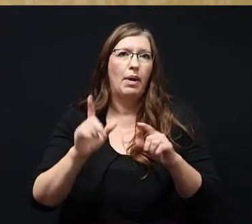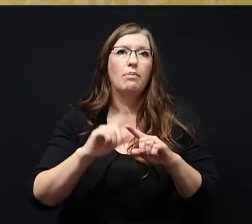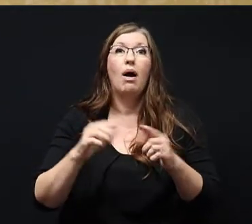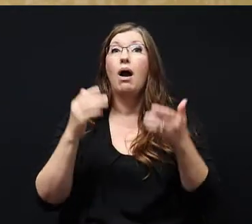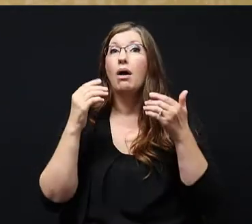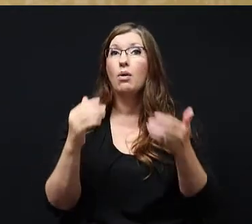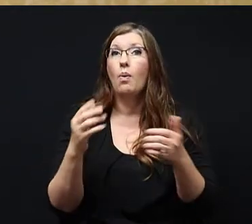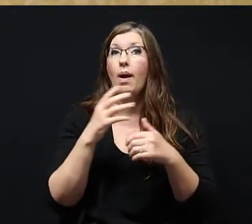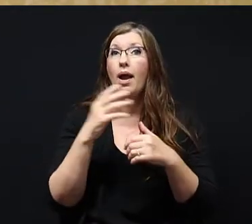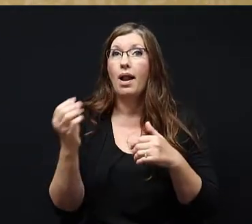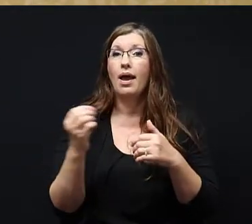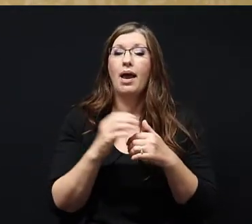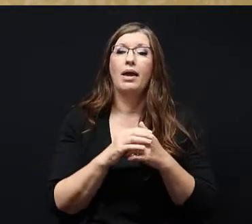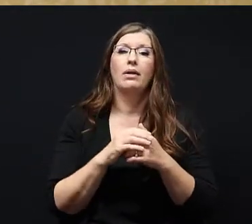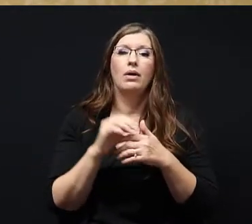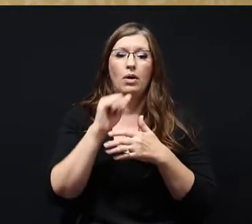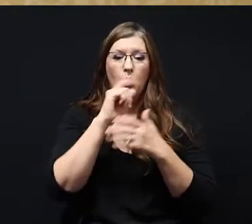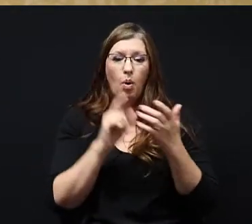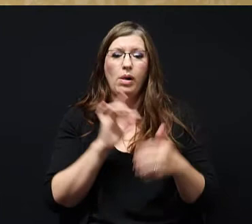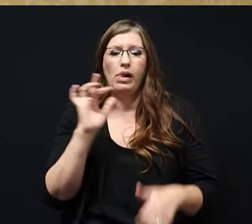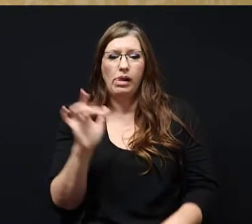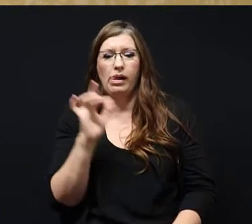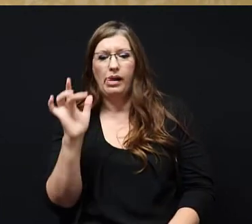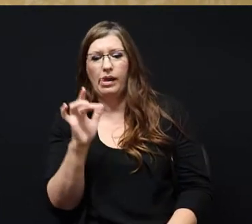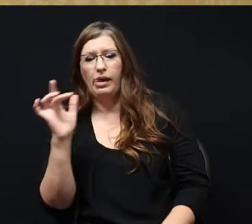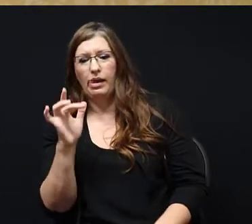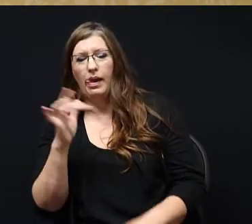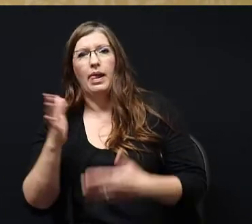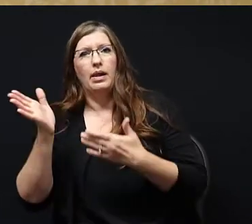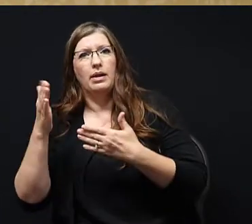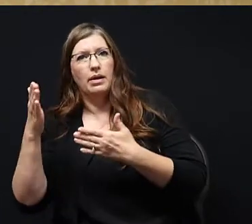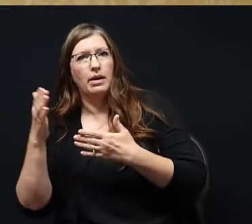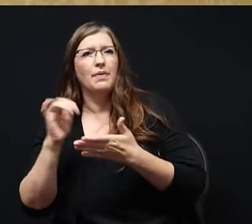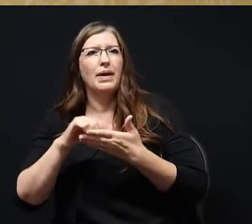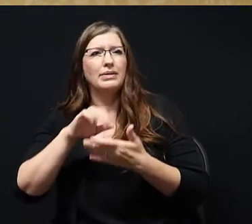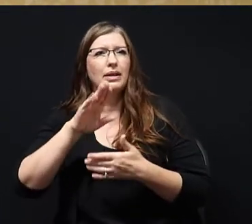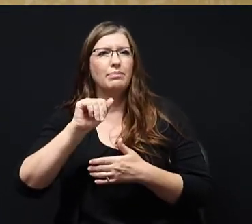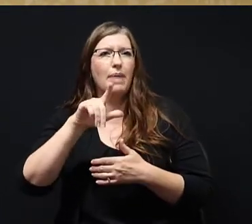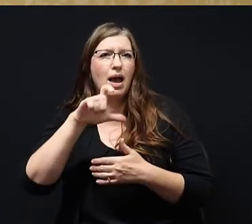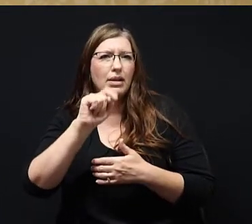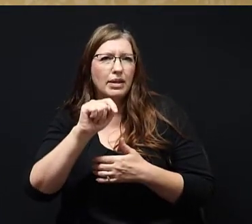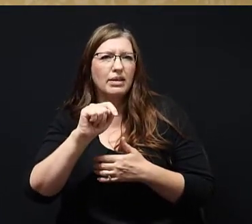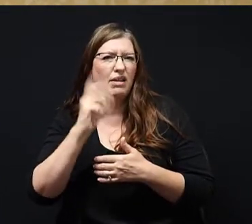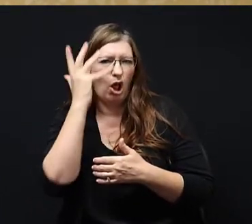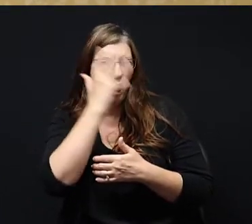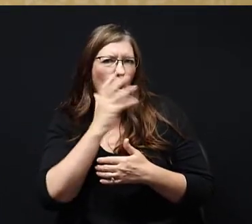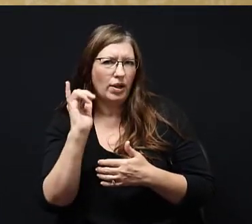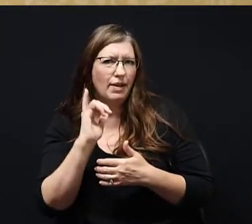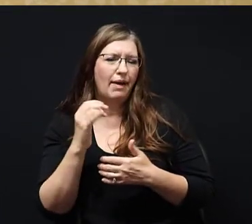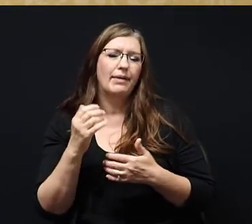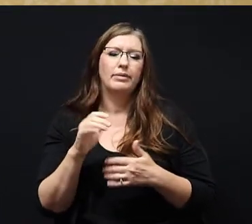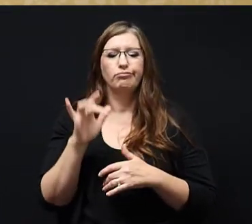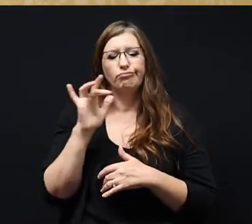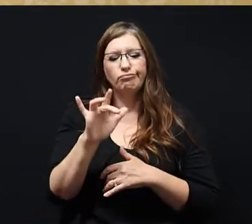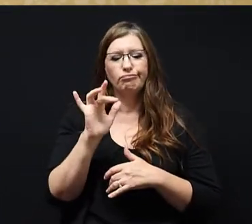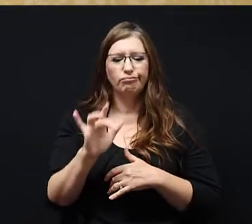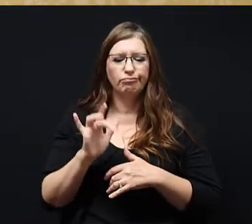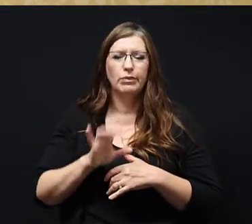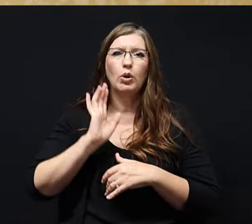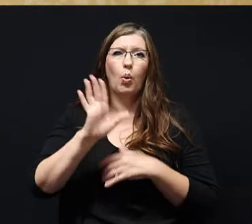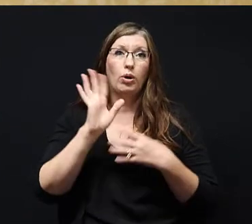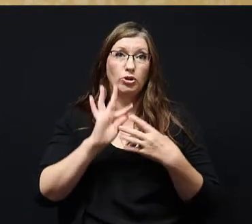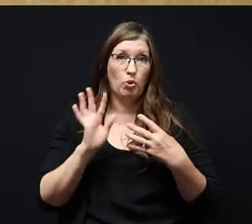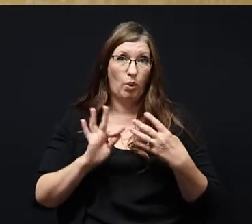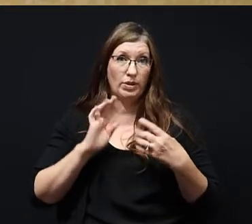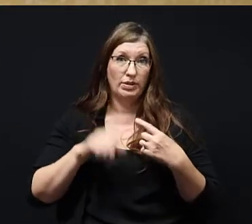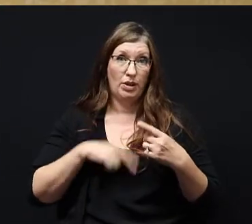We'll go ahead and get all the way out to the last measure, which is what a ballot measure would end up looking like. We'll cast our